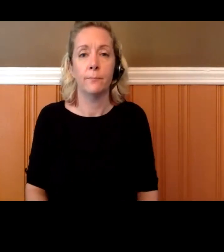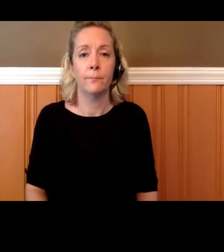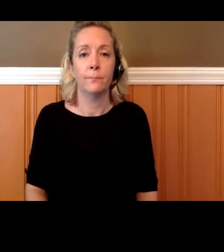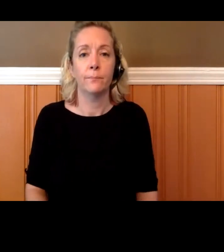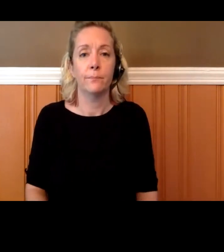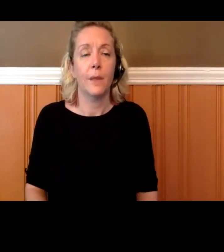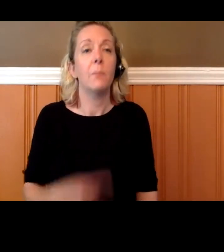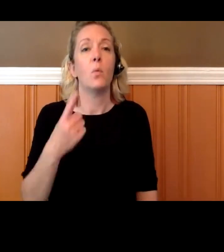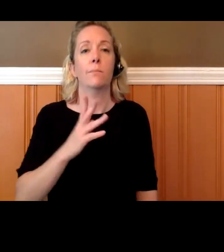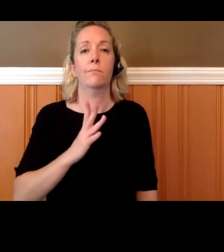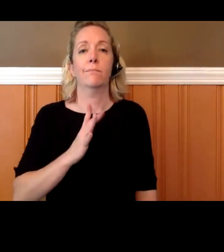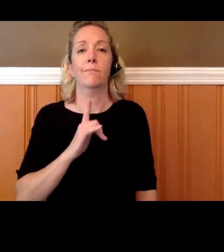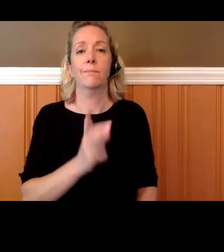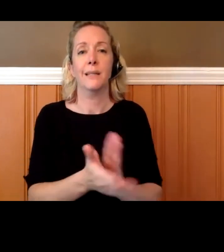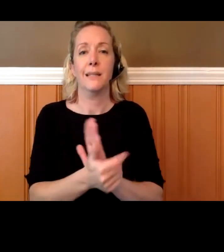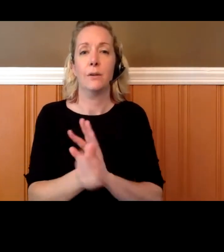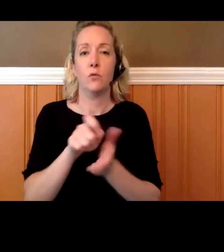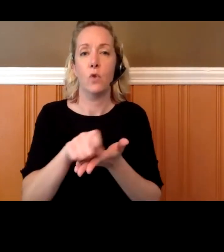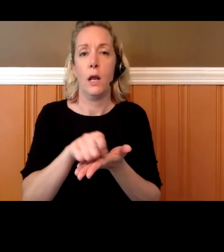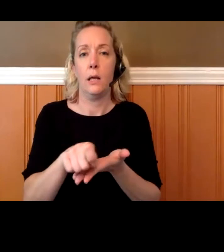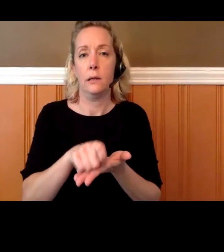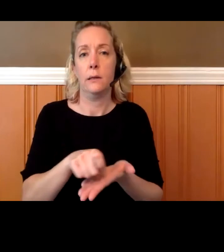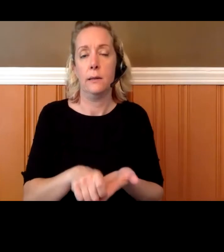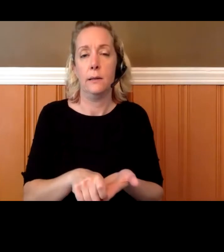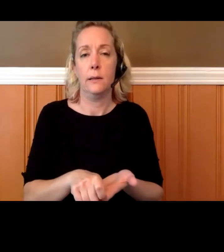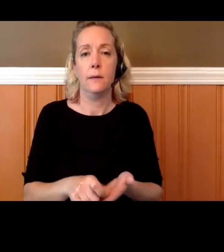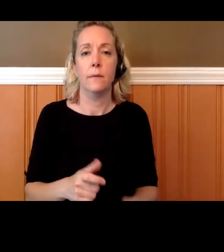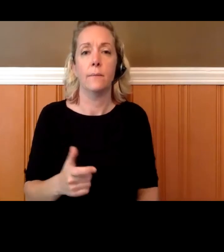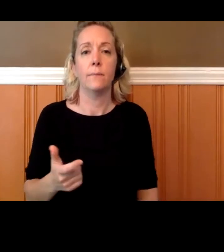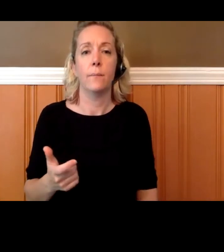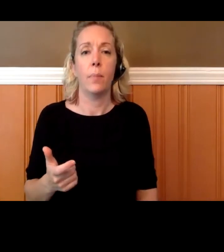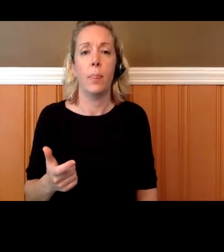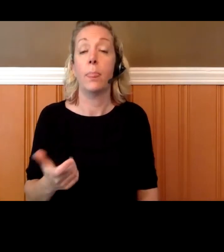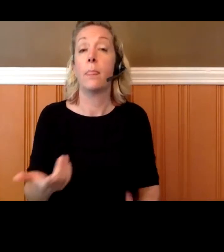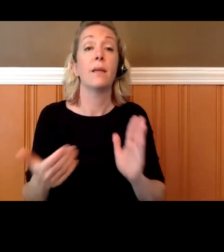spot. And so, as I said before, the more